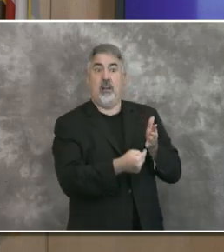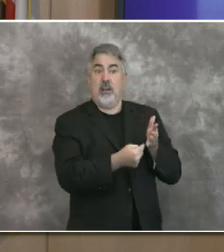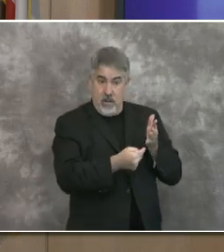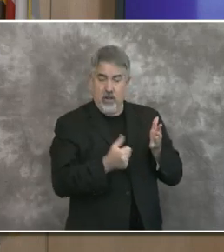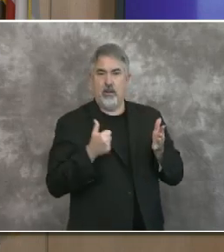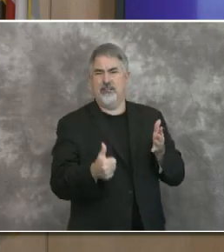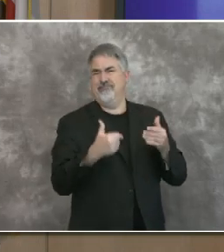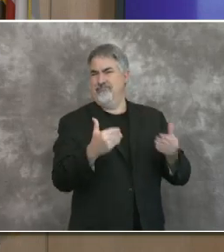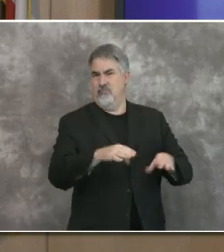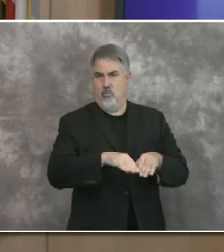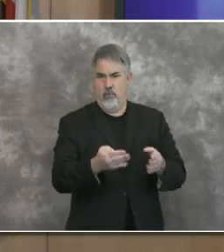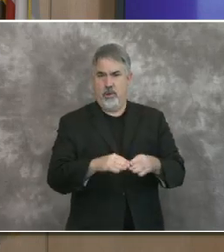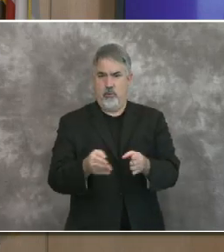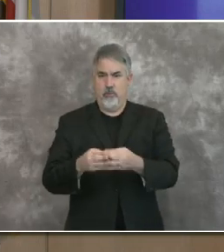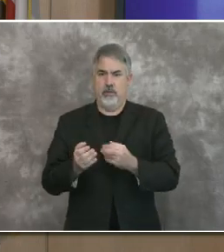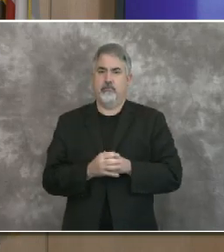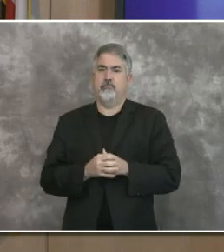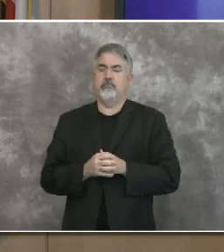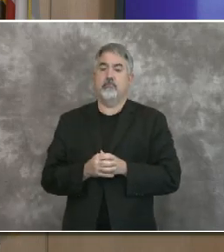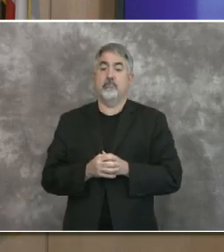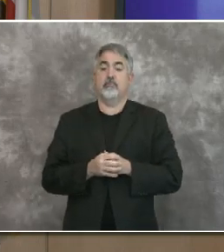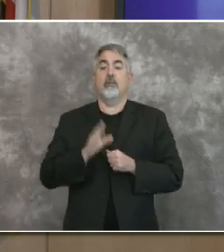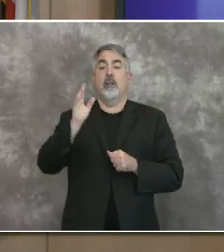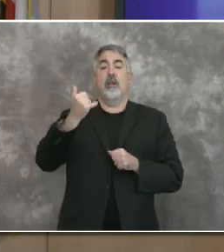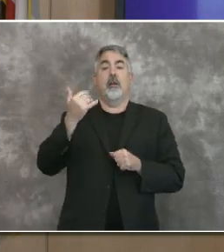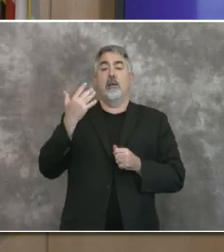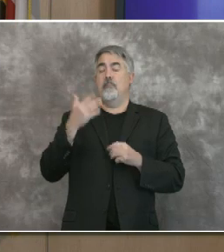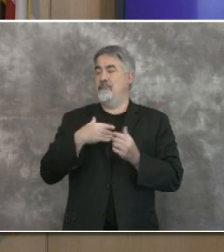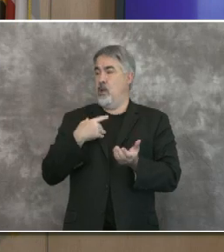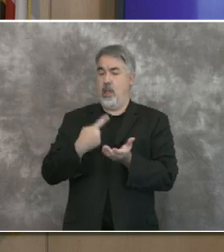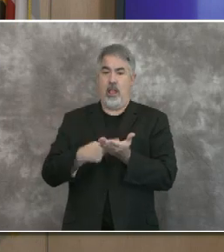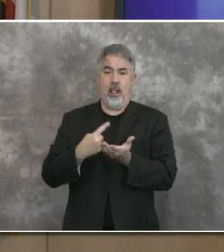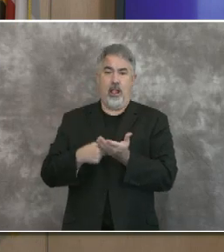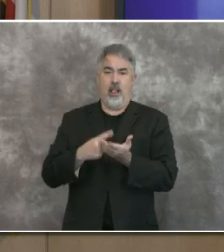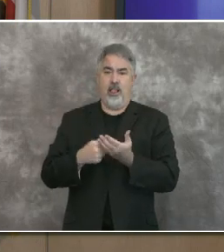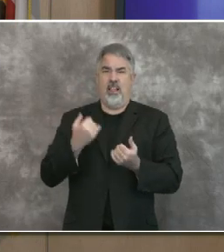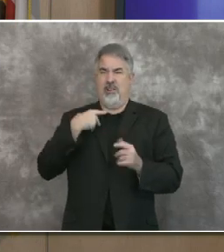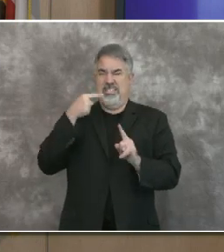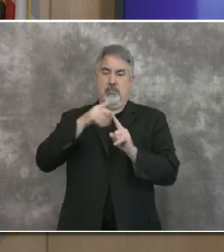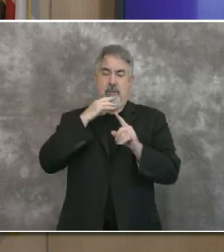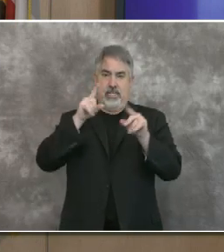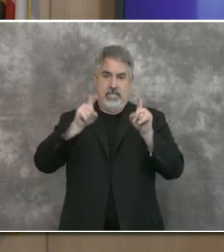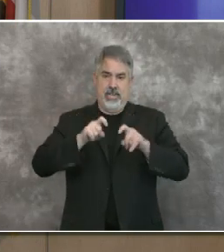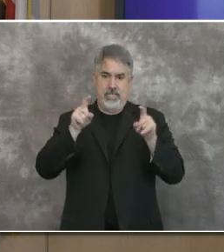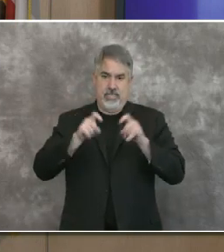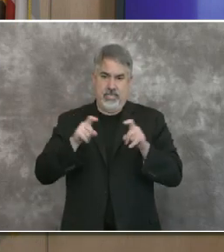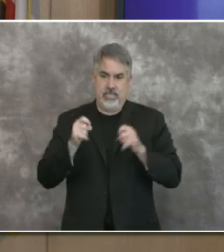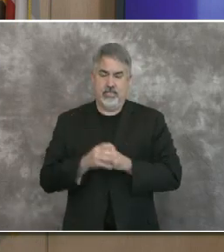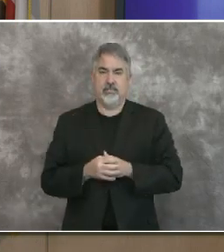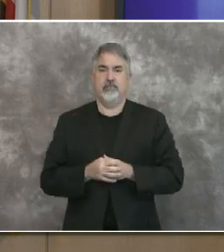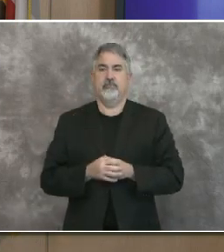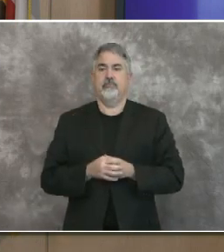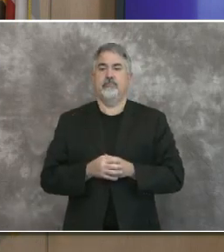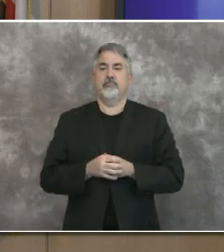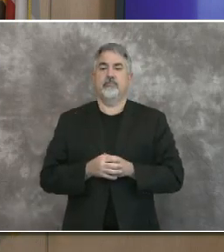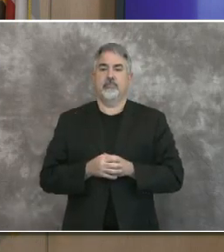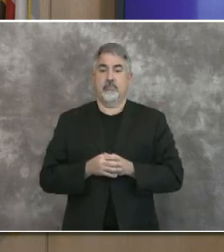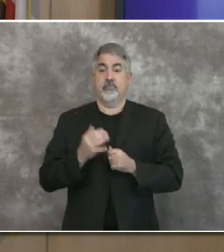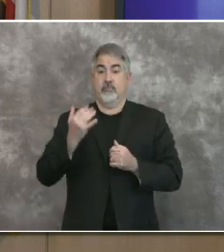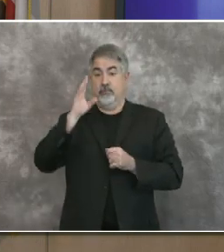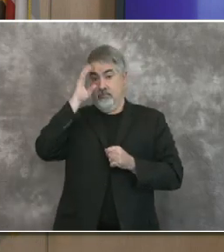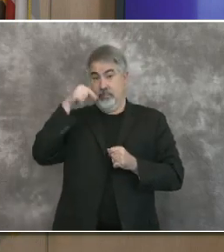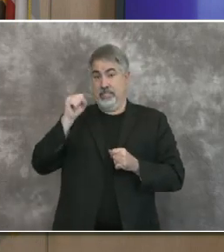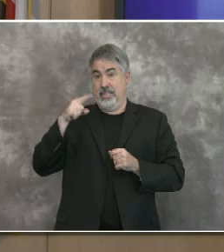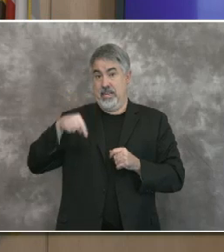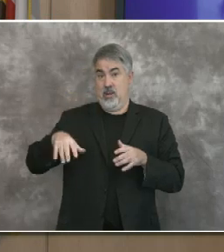you. Before I jump into the testing slide, I just want to share with you that in San Diego County, we still have 3